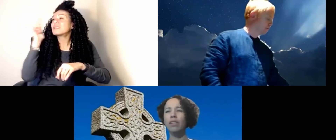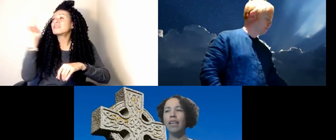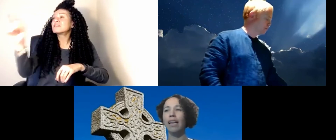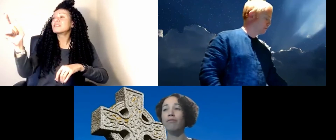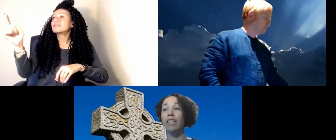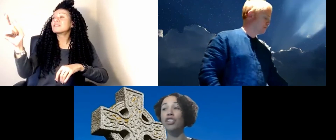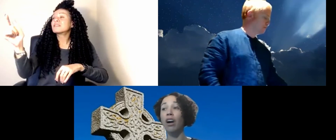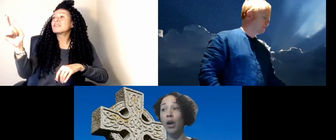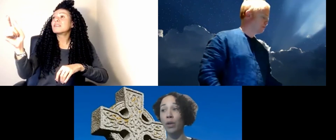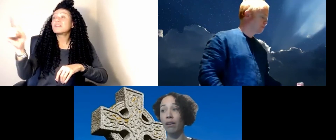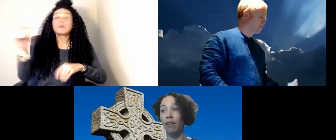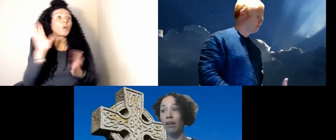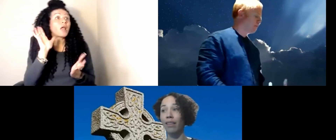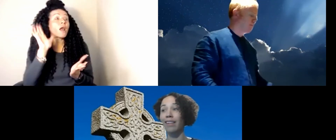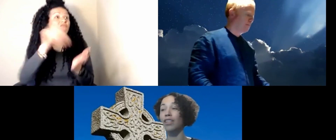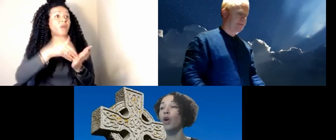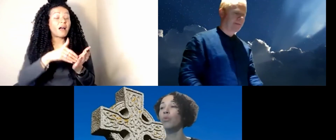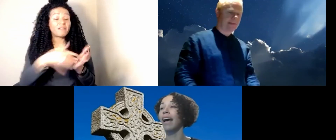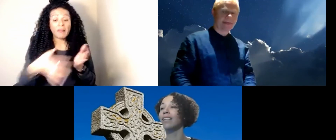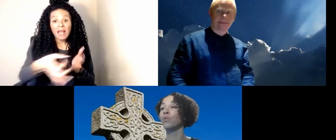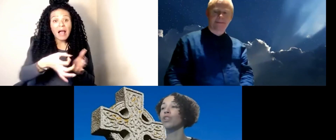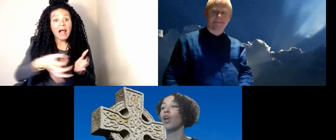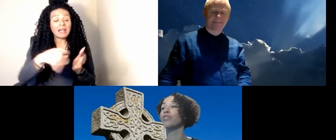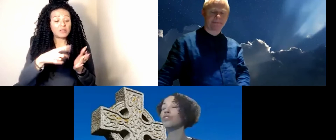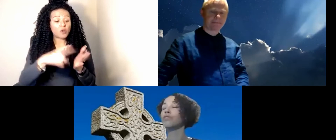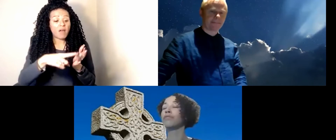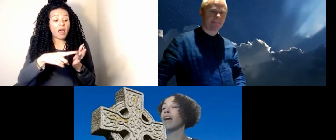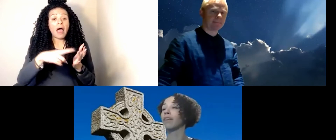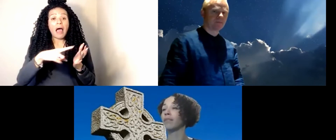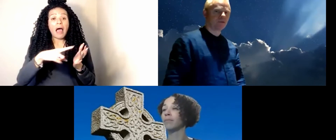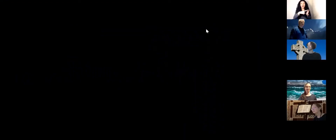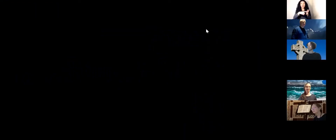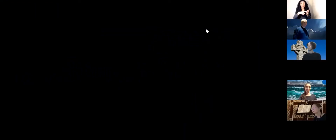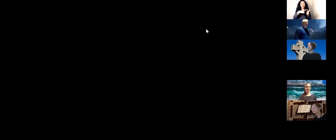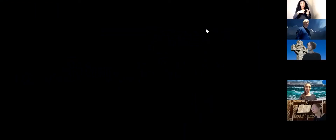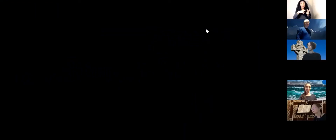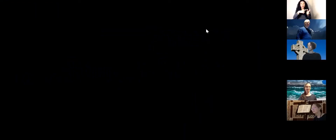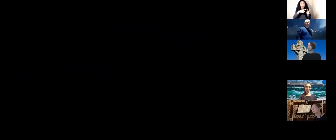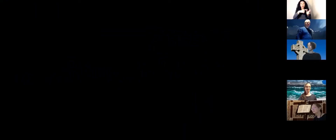not until he reached Iona that his homeland was lost forever.